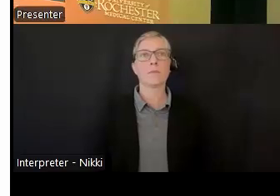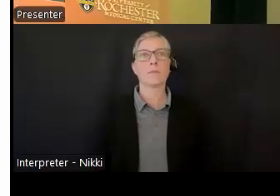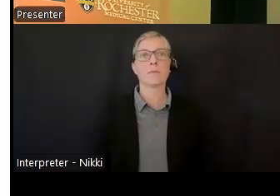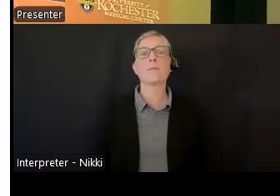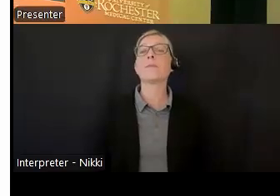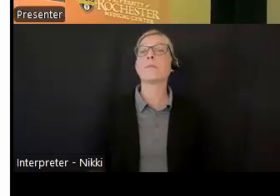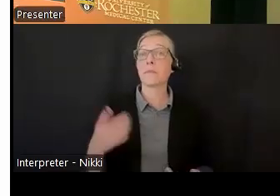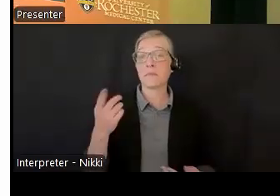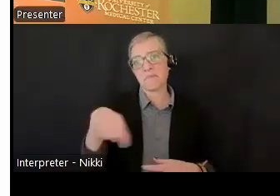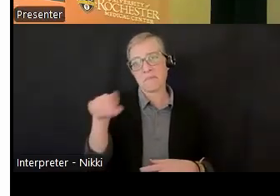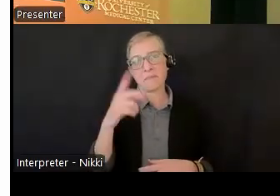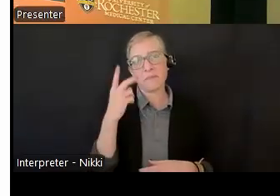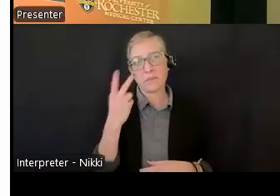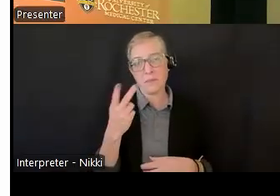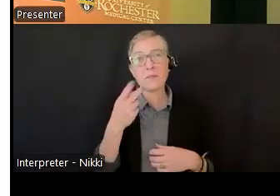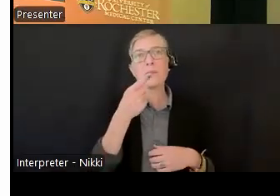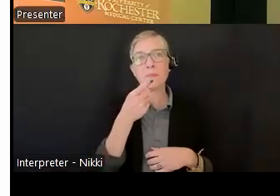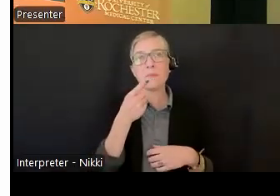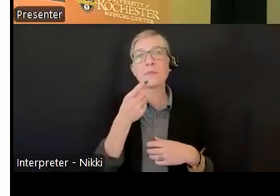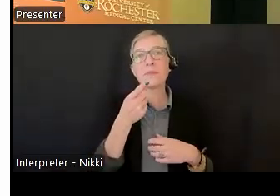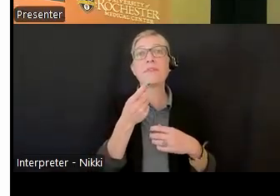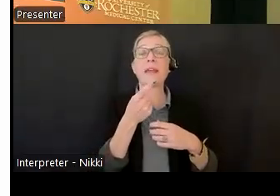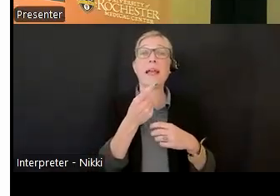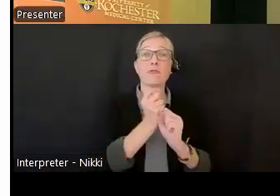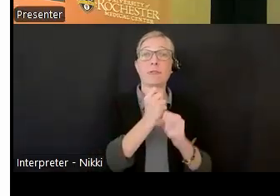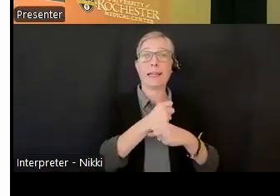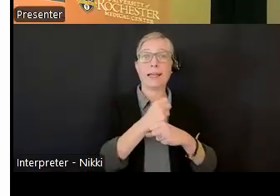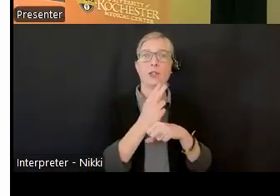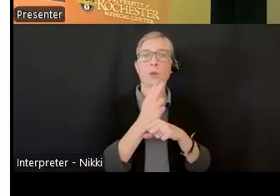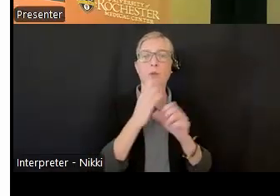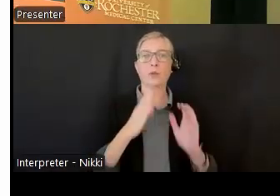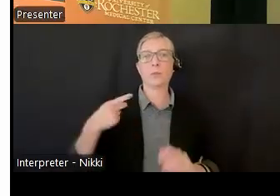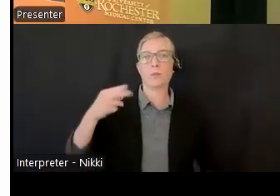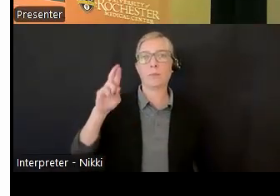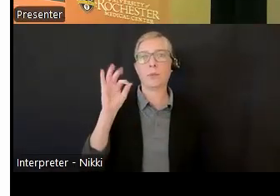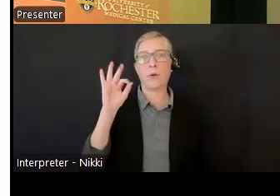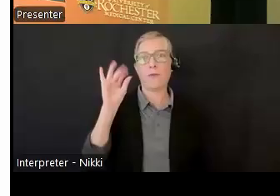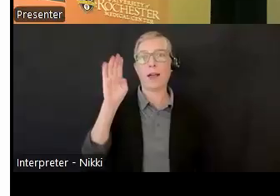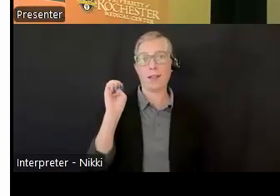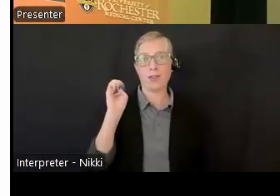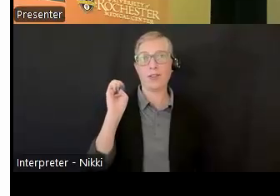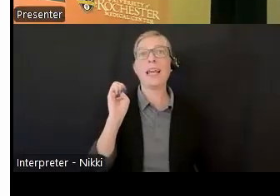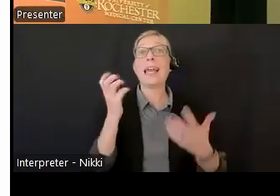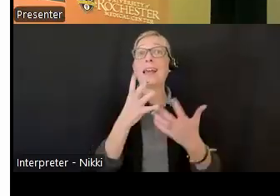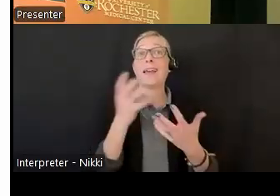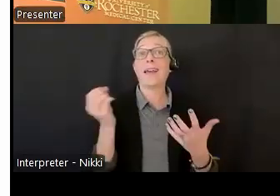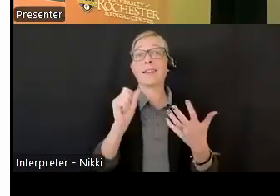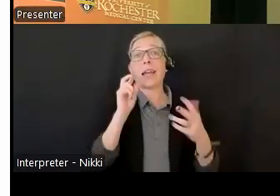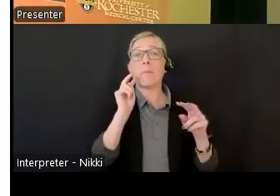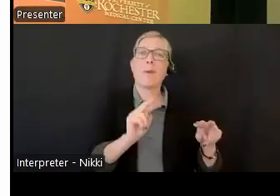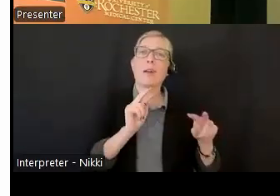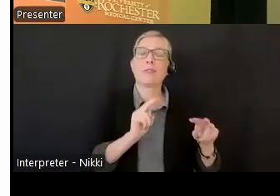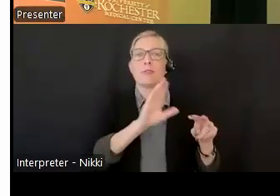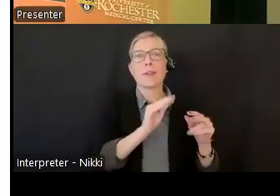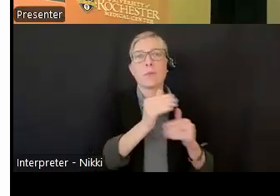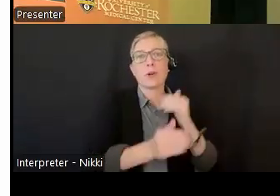So as you can see, they create a user profile, and then there is also progress monitoring between sessions, and it provides